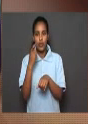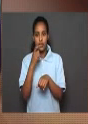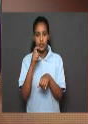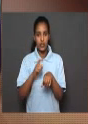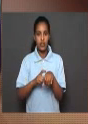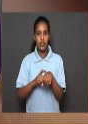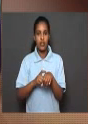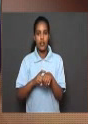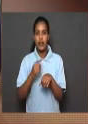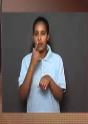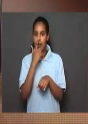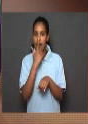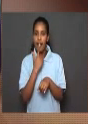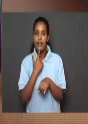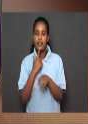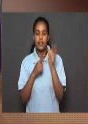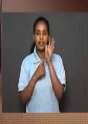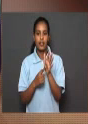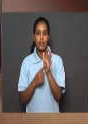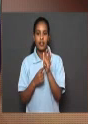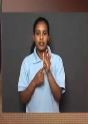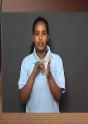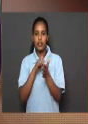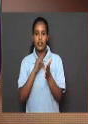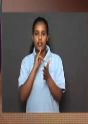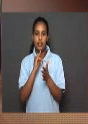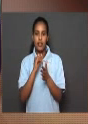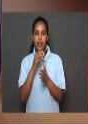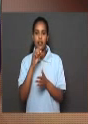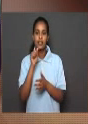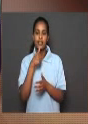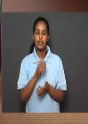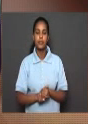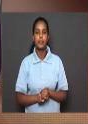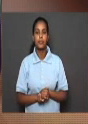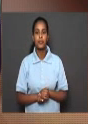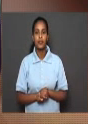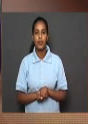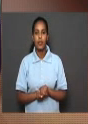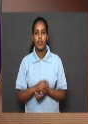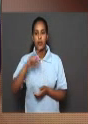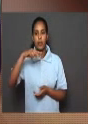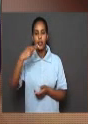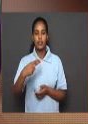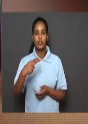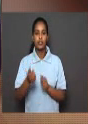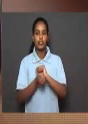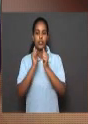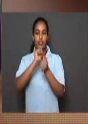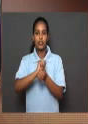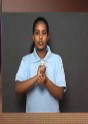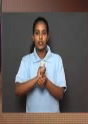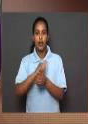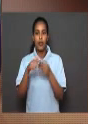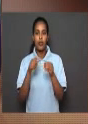turns red, indicating that it is an acid. Its pH changes